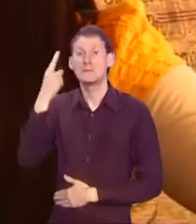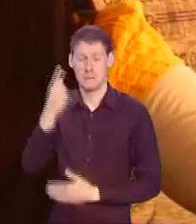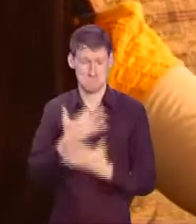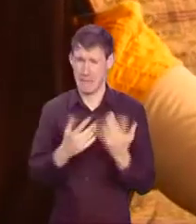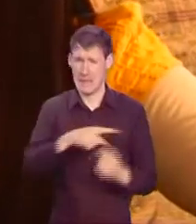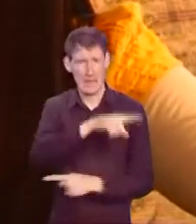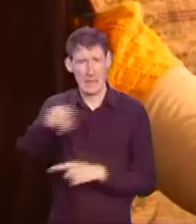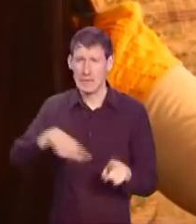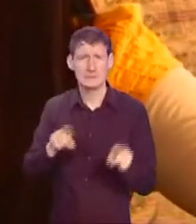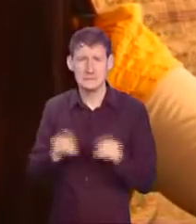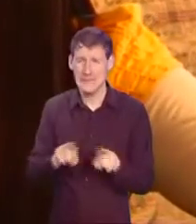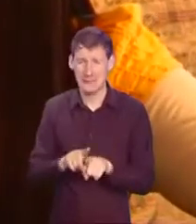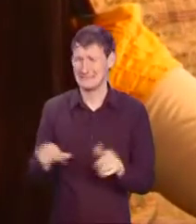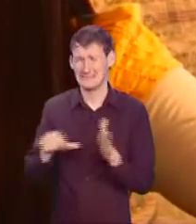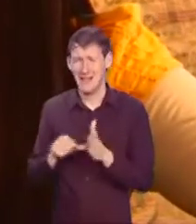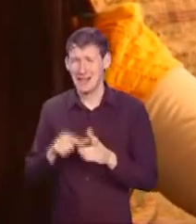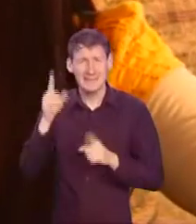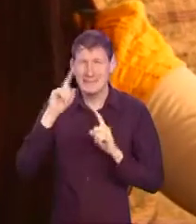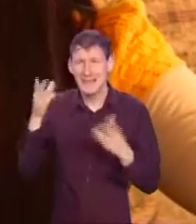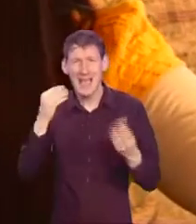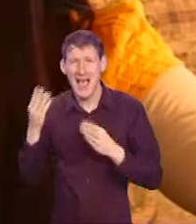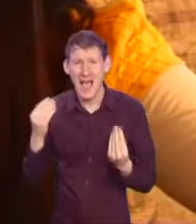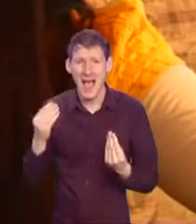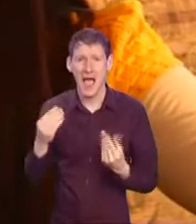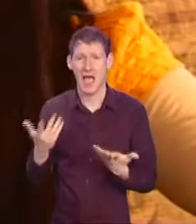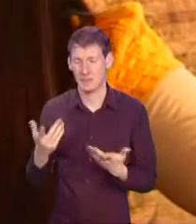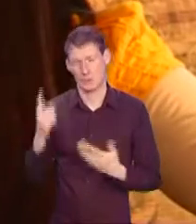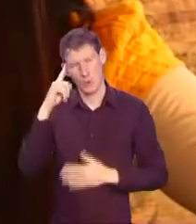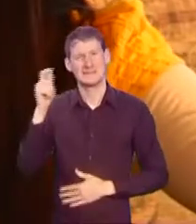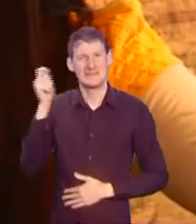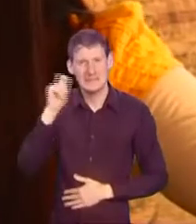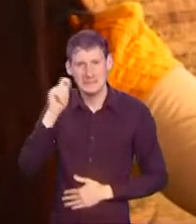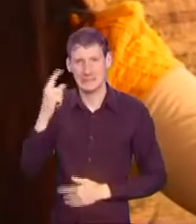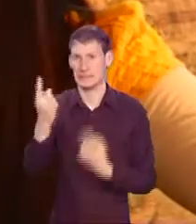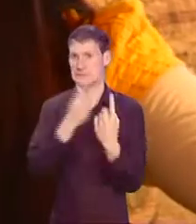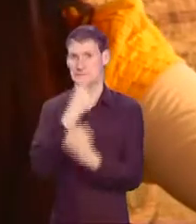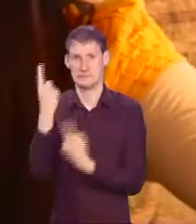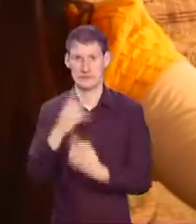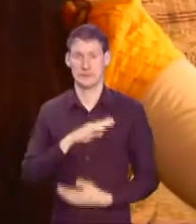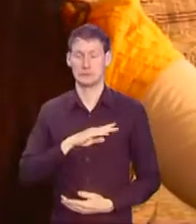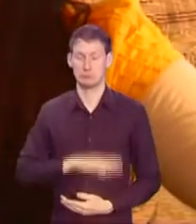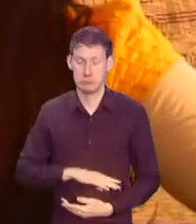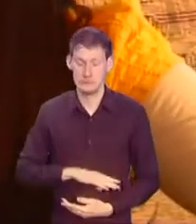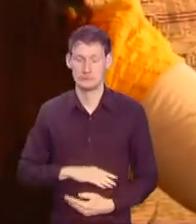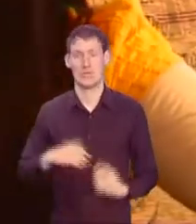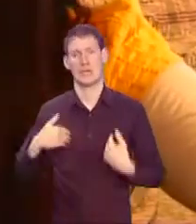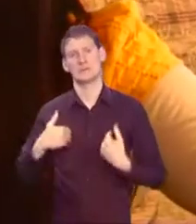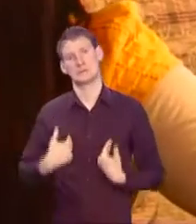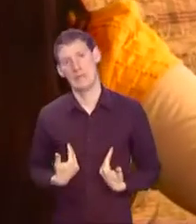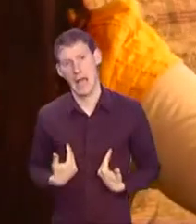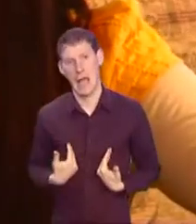others who struggled to cope the same as me. And the tinnitus, dizziness,